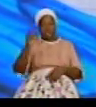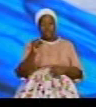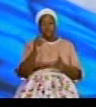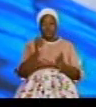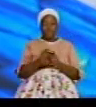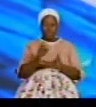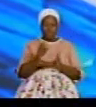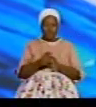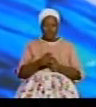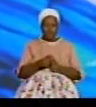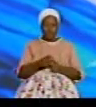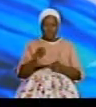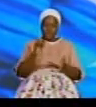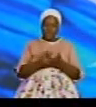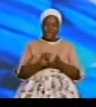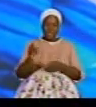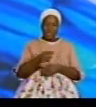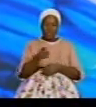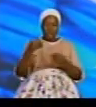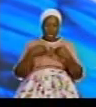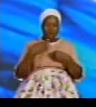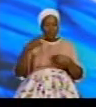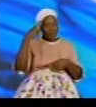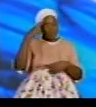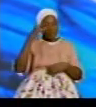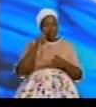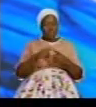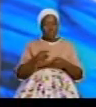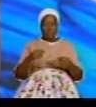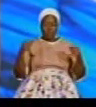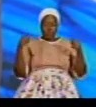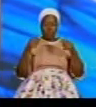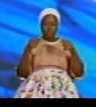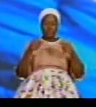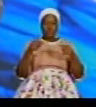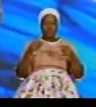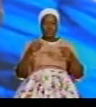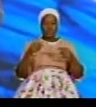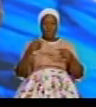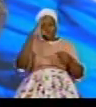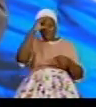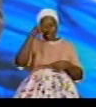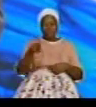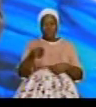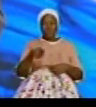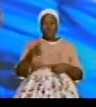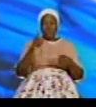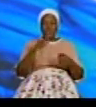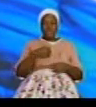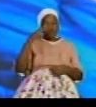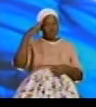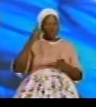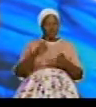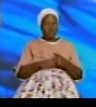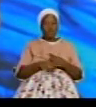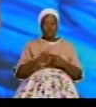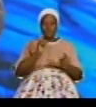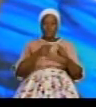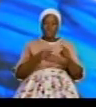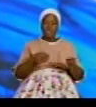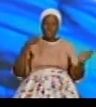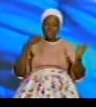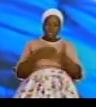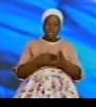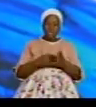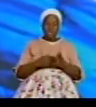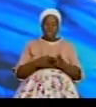have a reason to oppose him, a reason to criticize him,